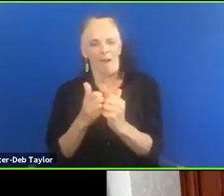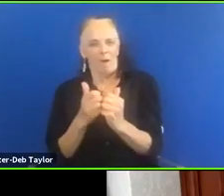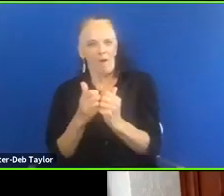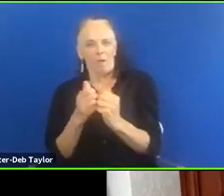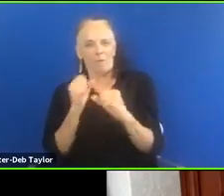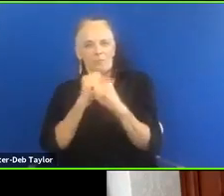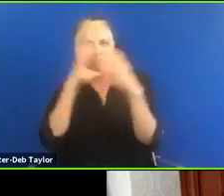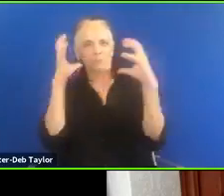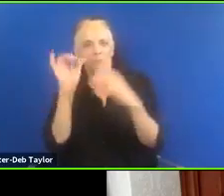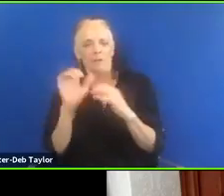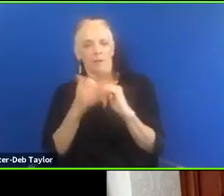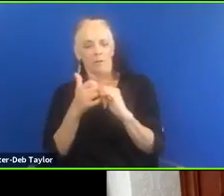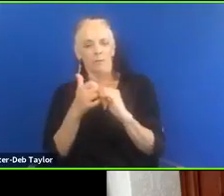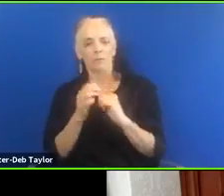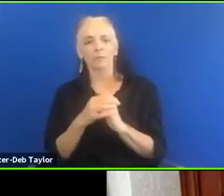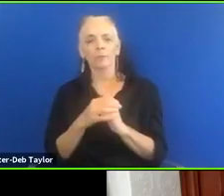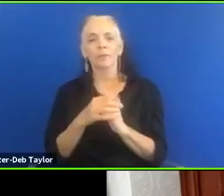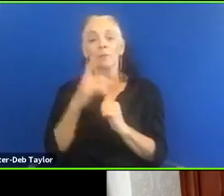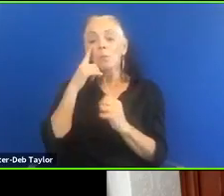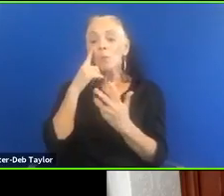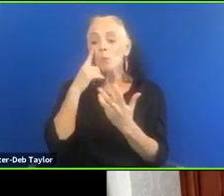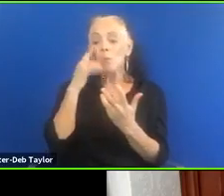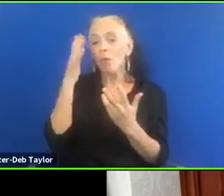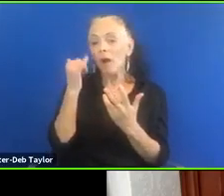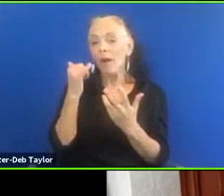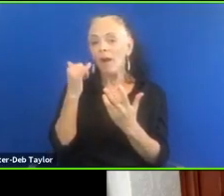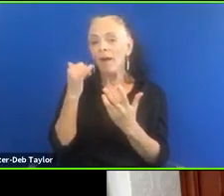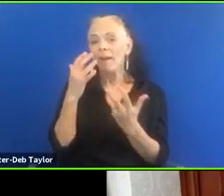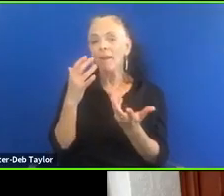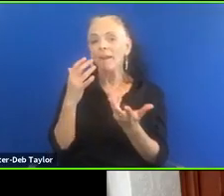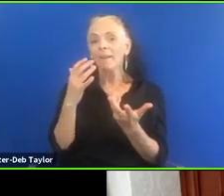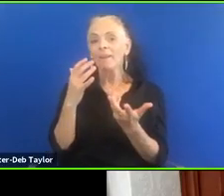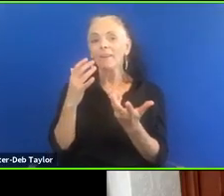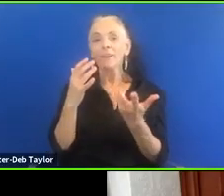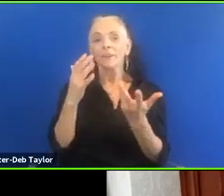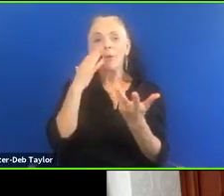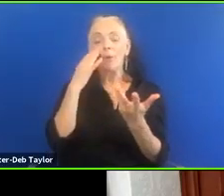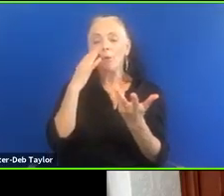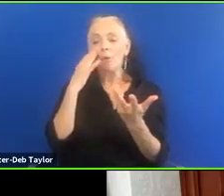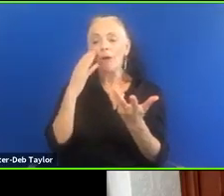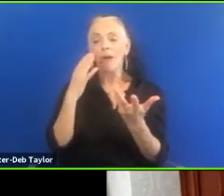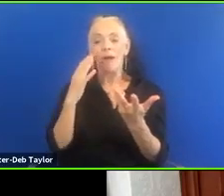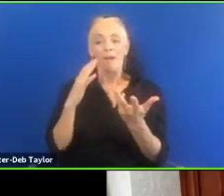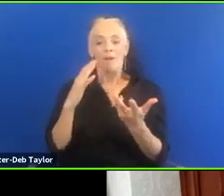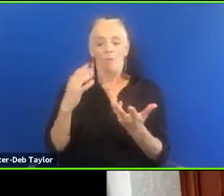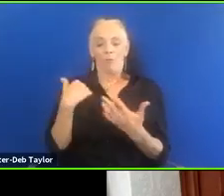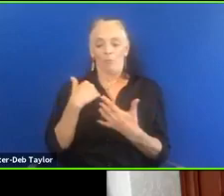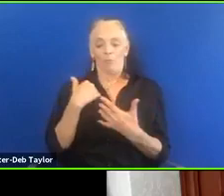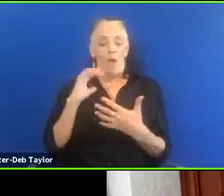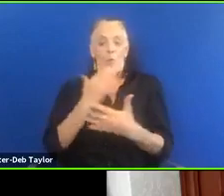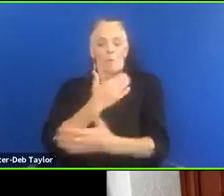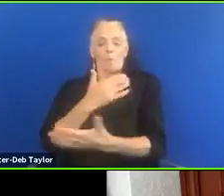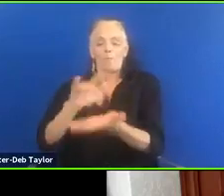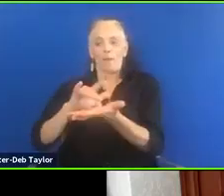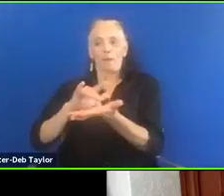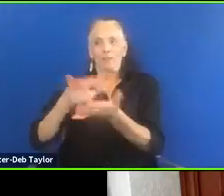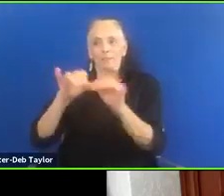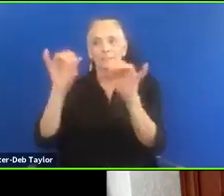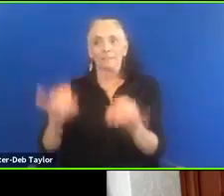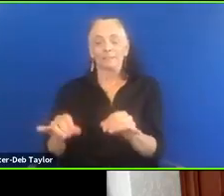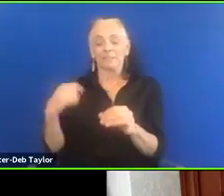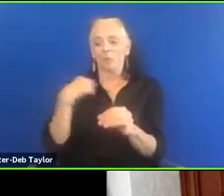based on like extracting life expectancy from the global south to the global north. And I think that